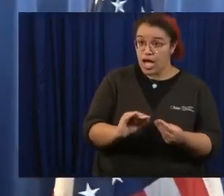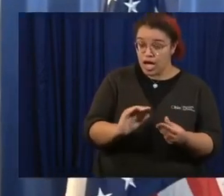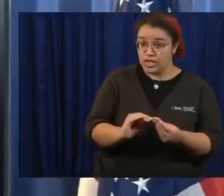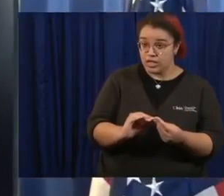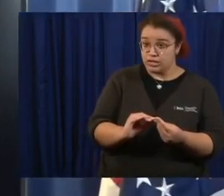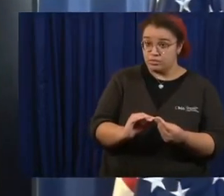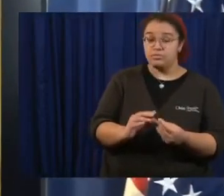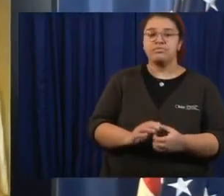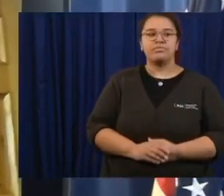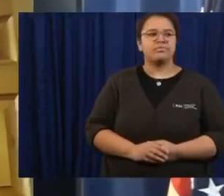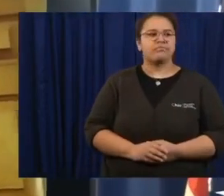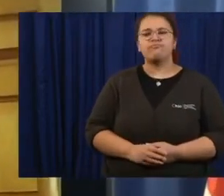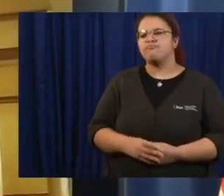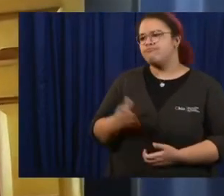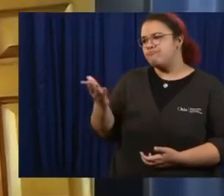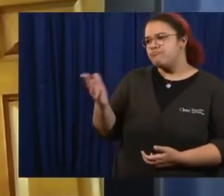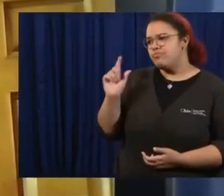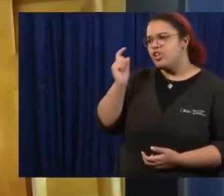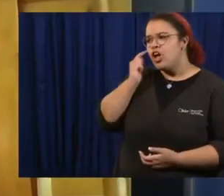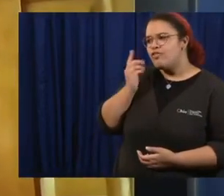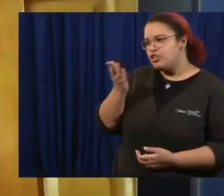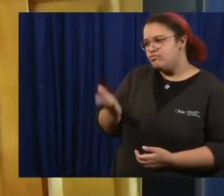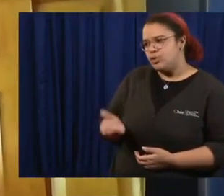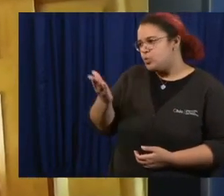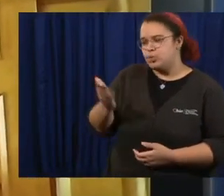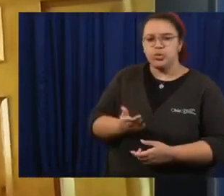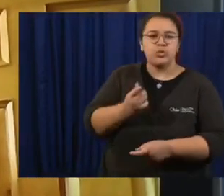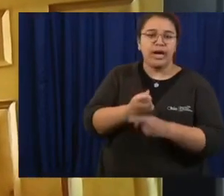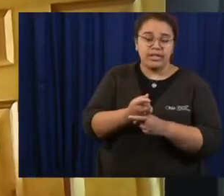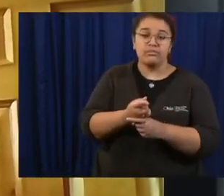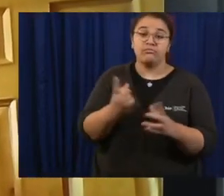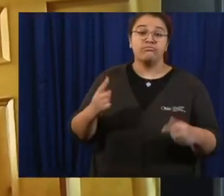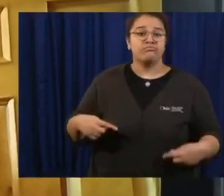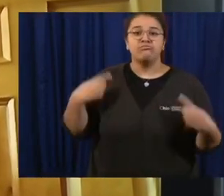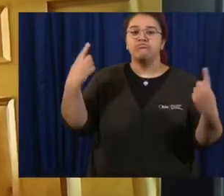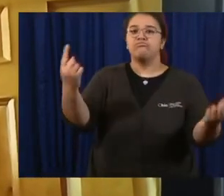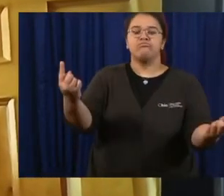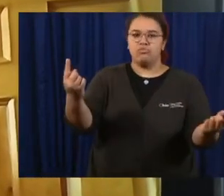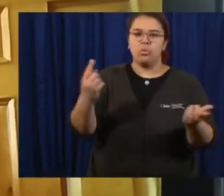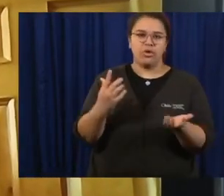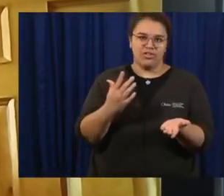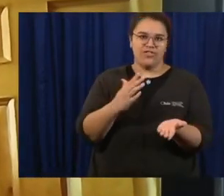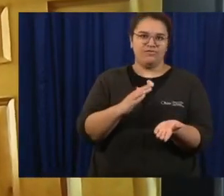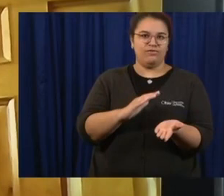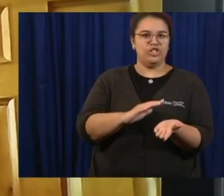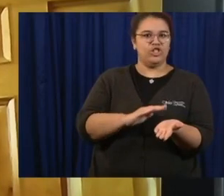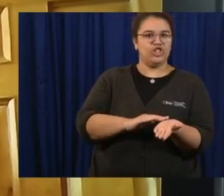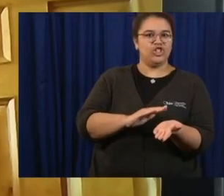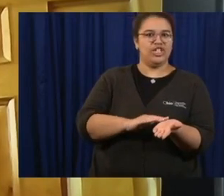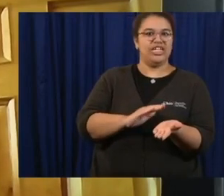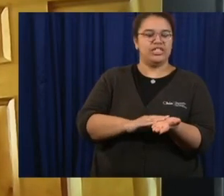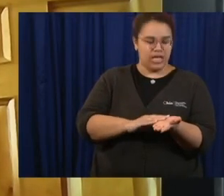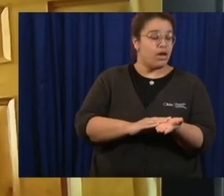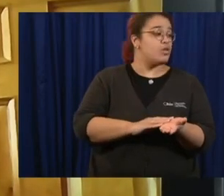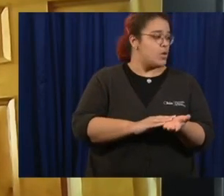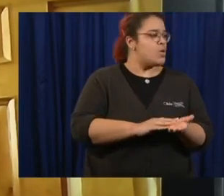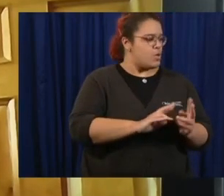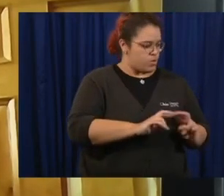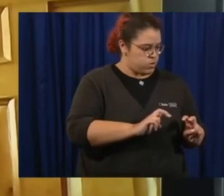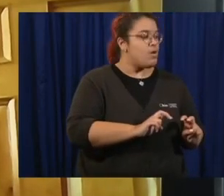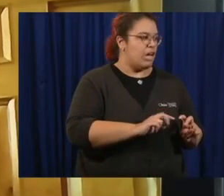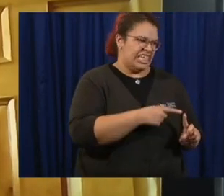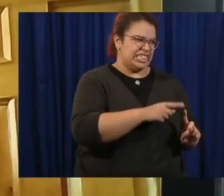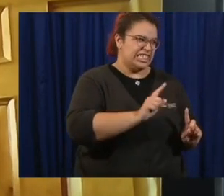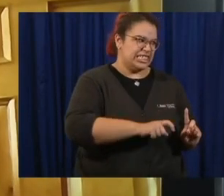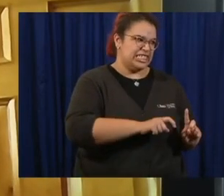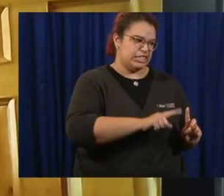on target, Governor. Physician testing happens on the order of a healthcare provider. So when those symptoms